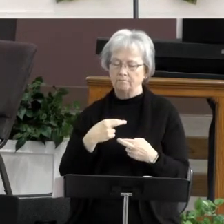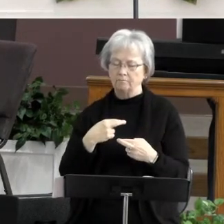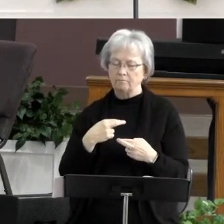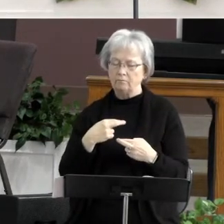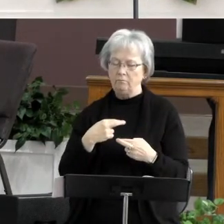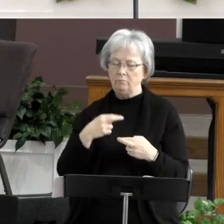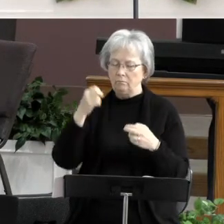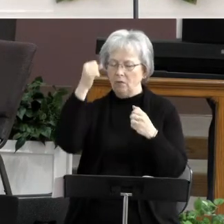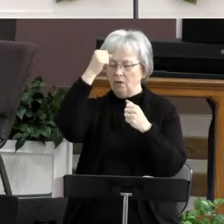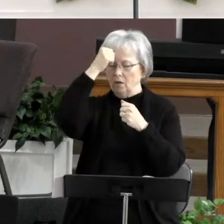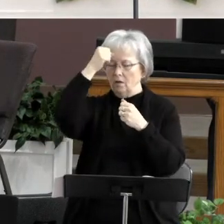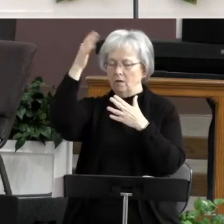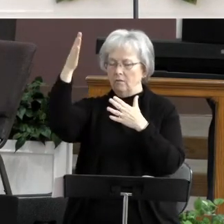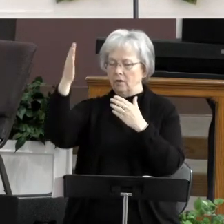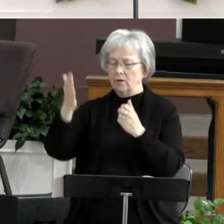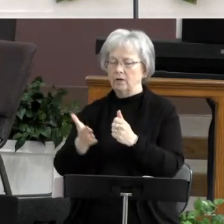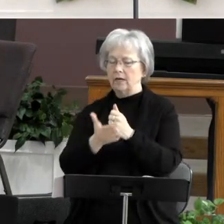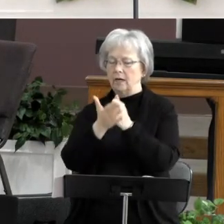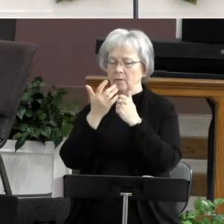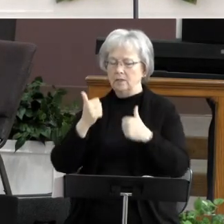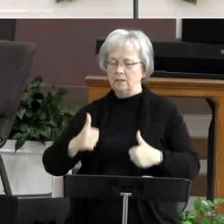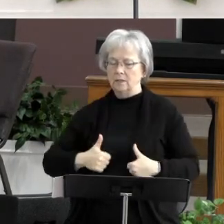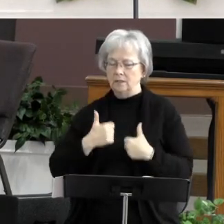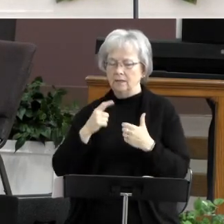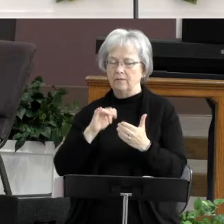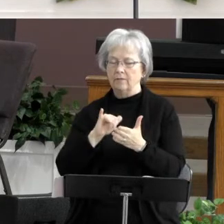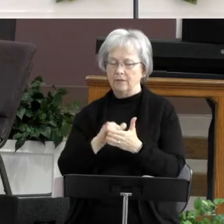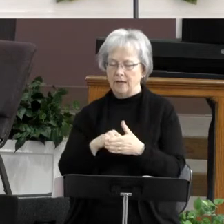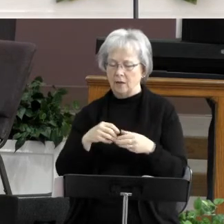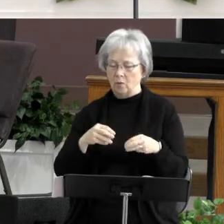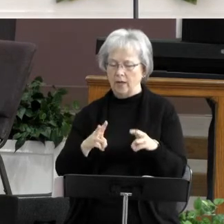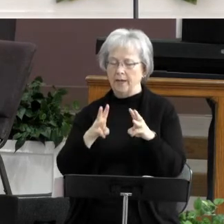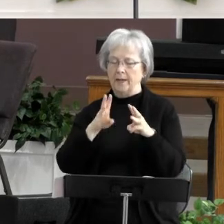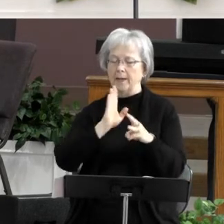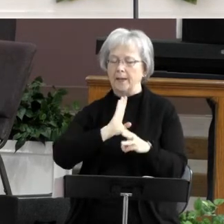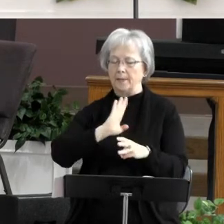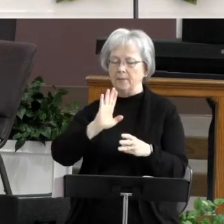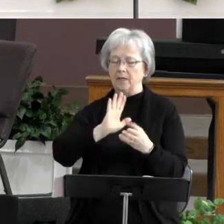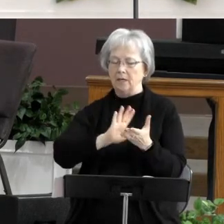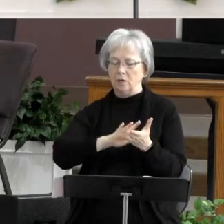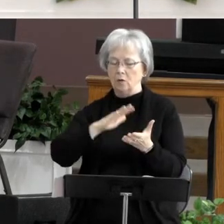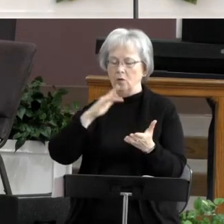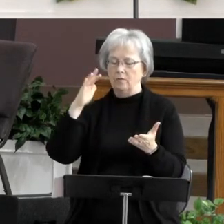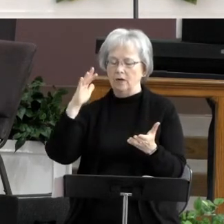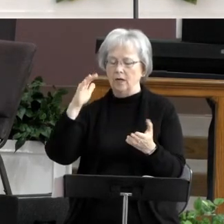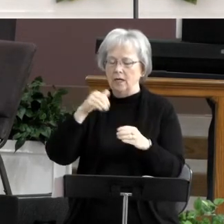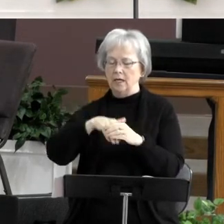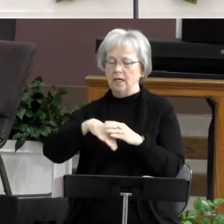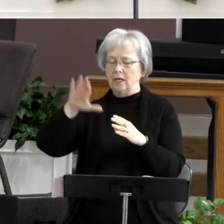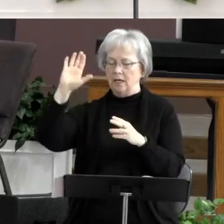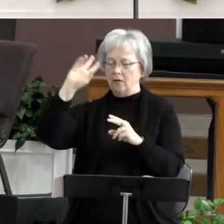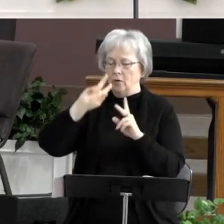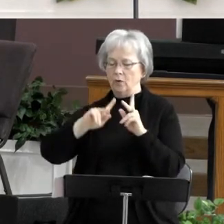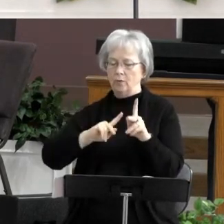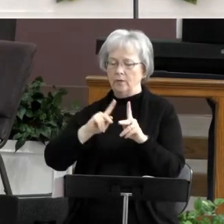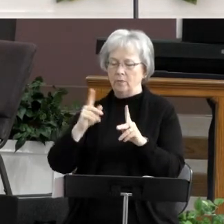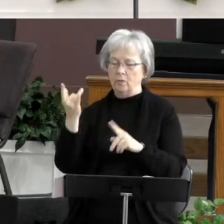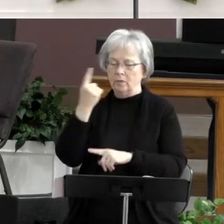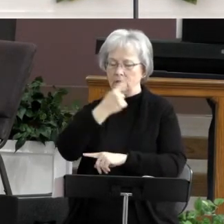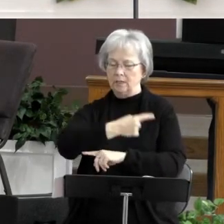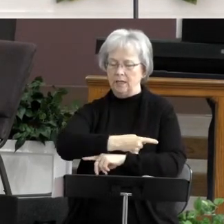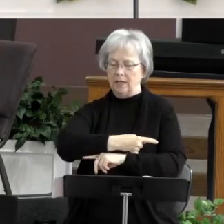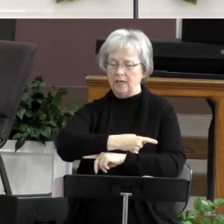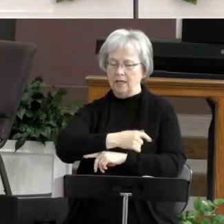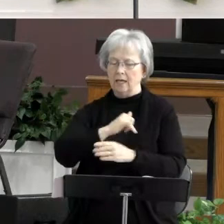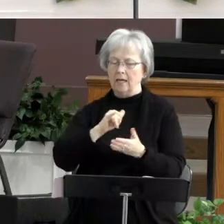Father, help us to live that way and be glorified in your people today, that